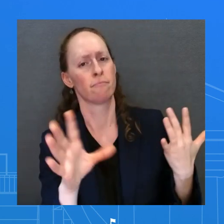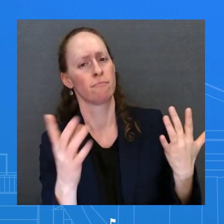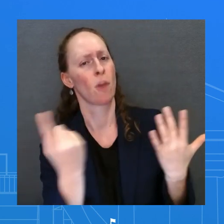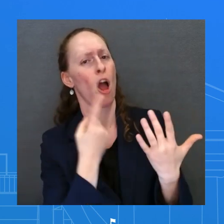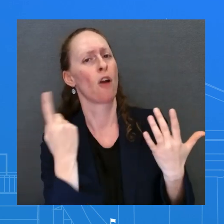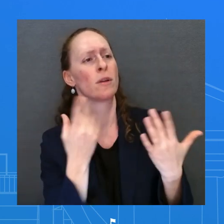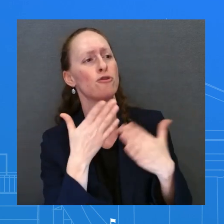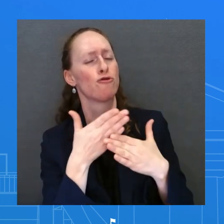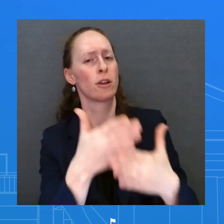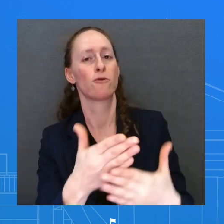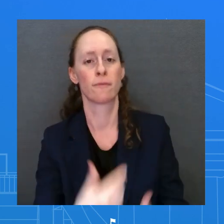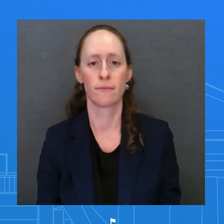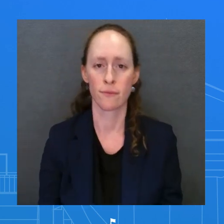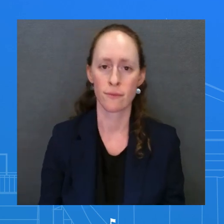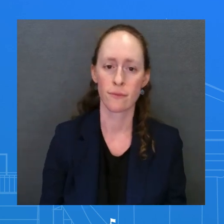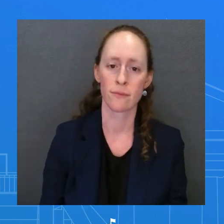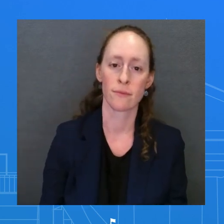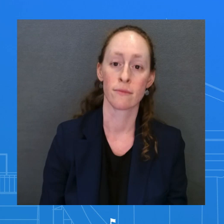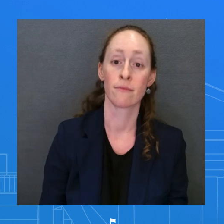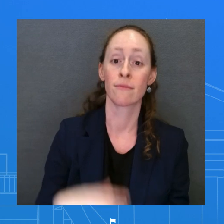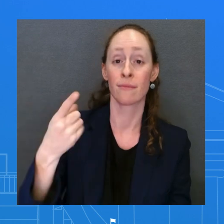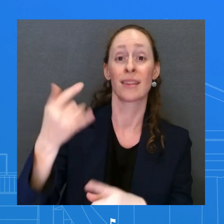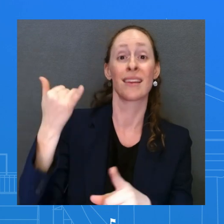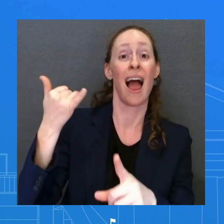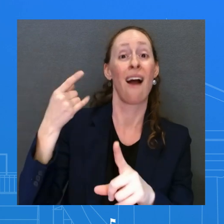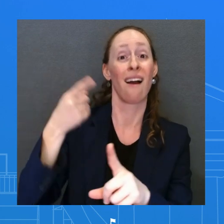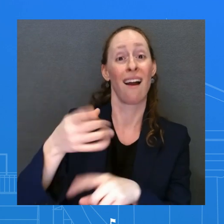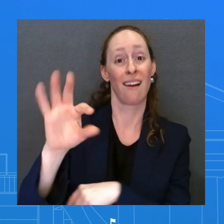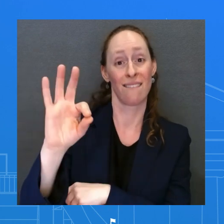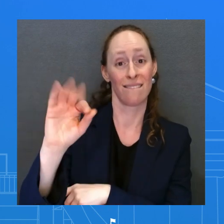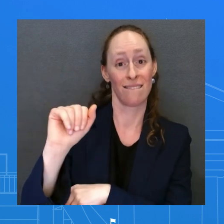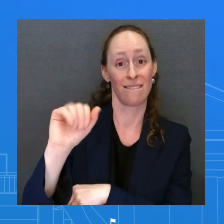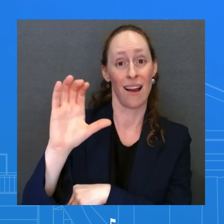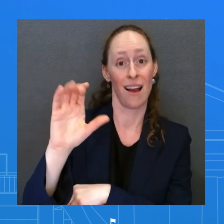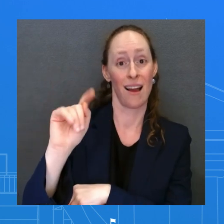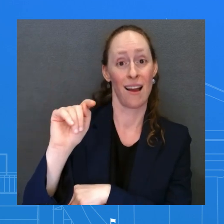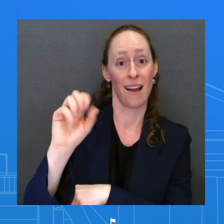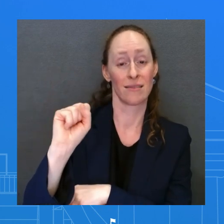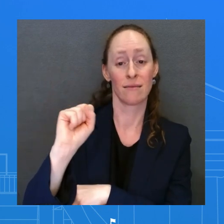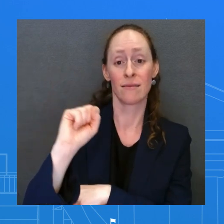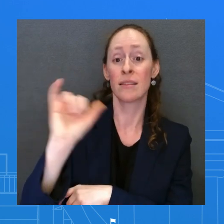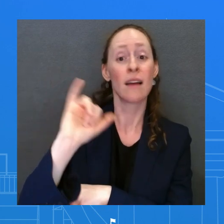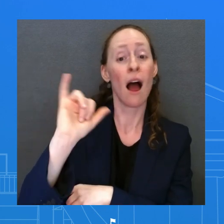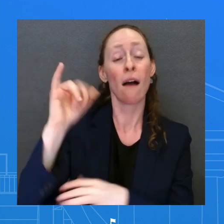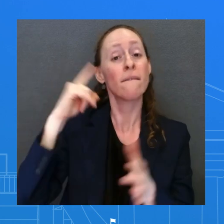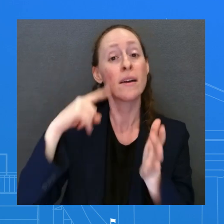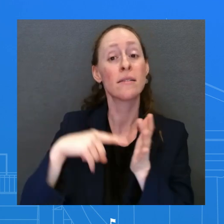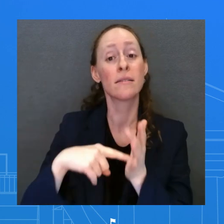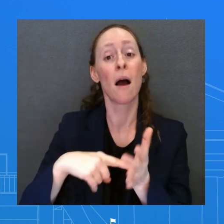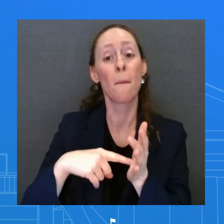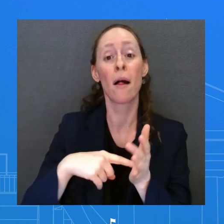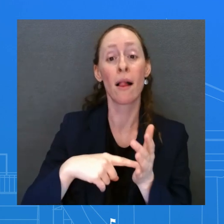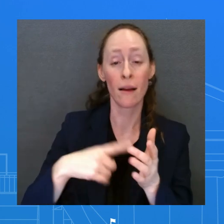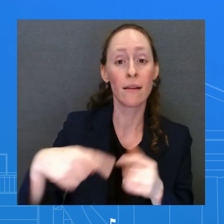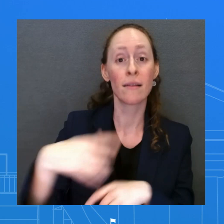they view terms like Tea Party as acceptable. And this is a similar phrase, right? When you think